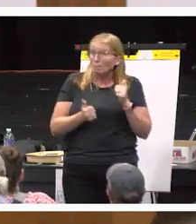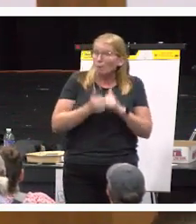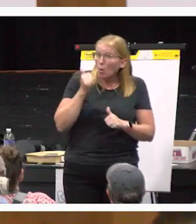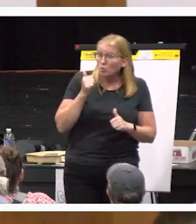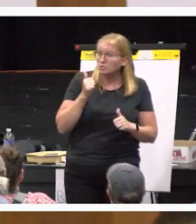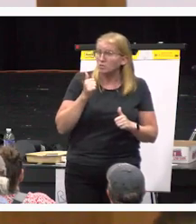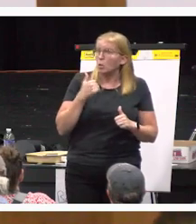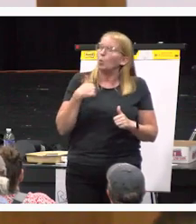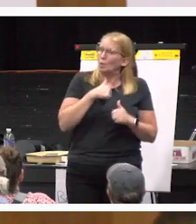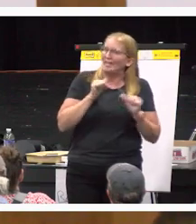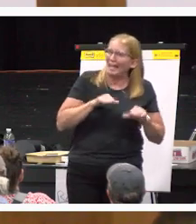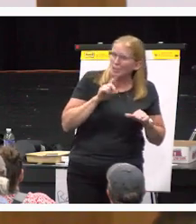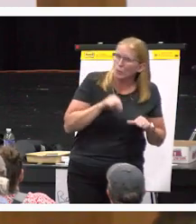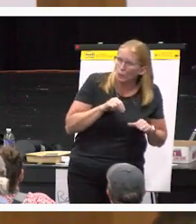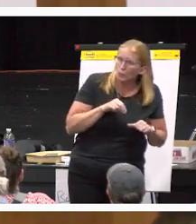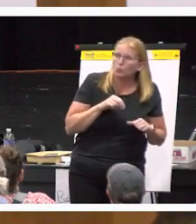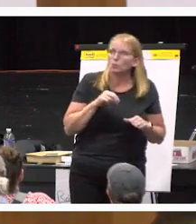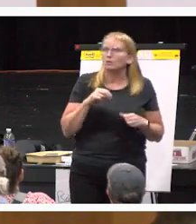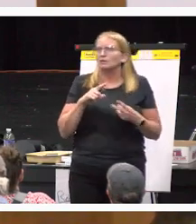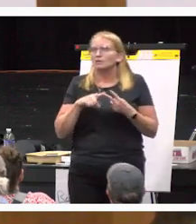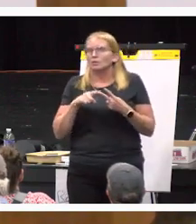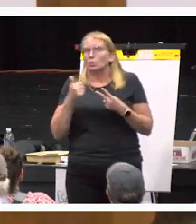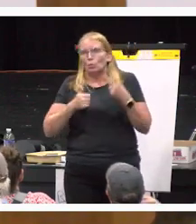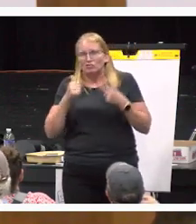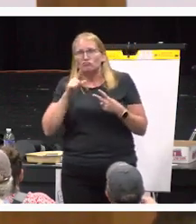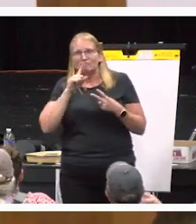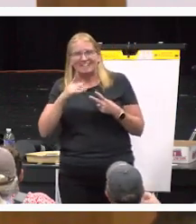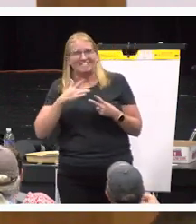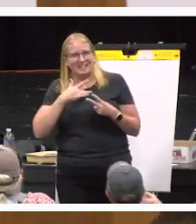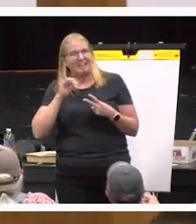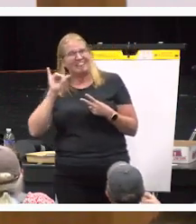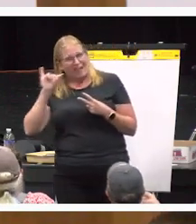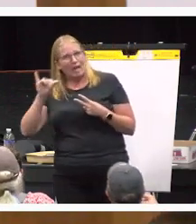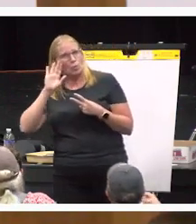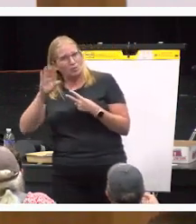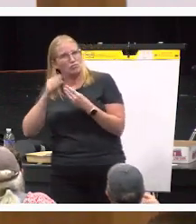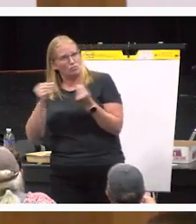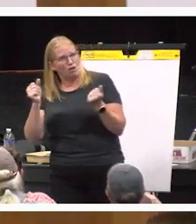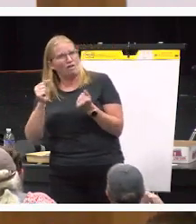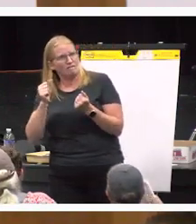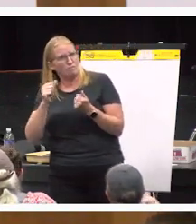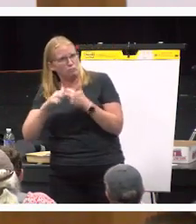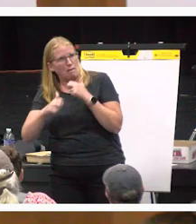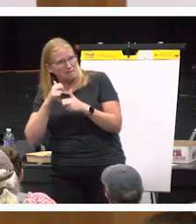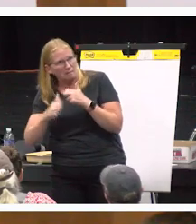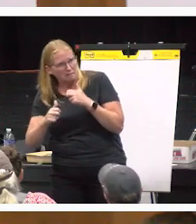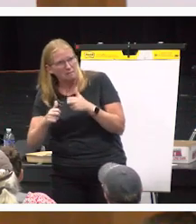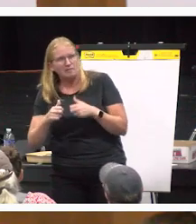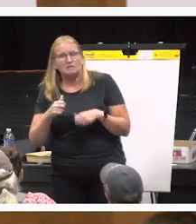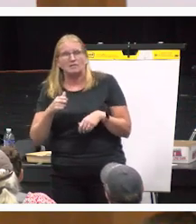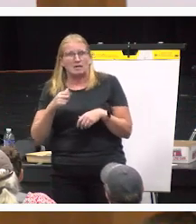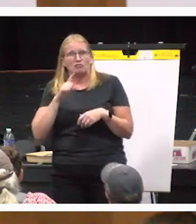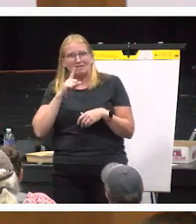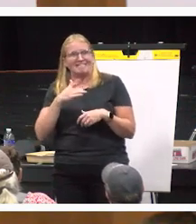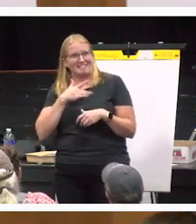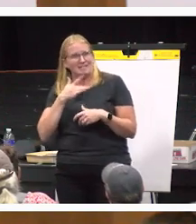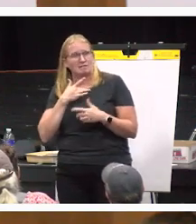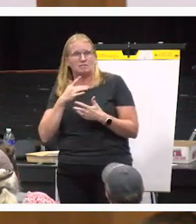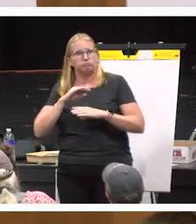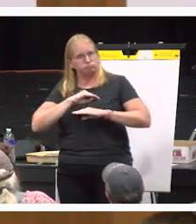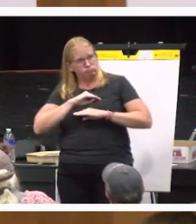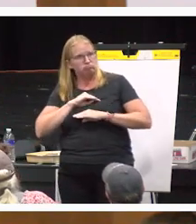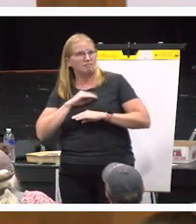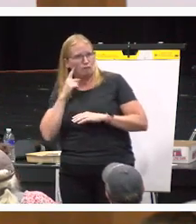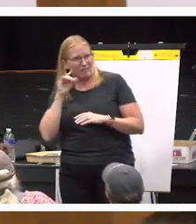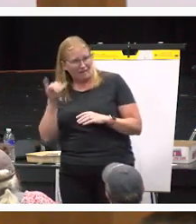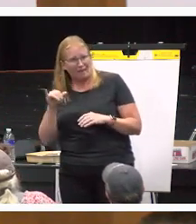which ones answer the fundamental challenges that are presented to us for recovery and for climate preparedness in the